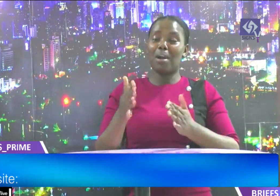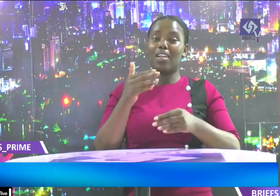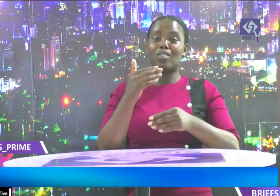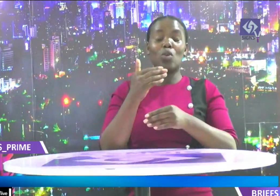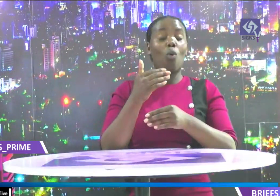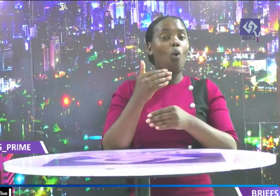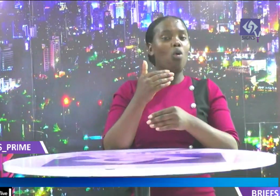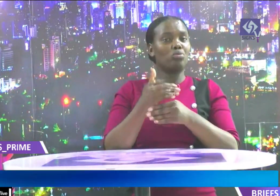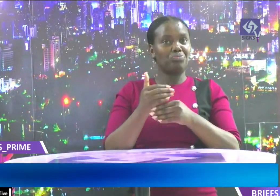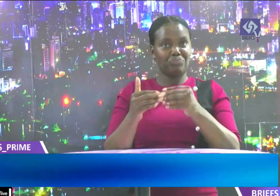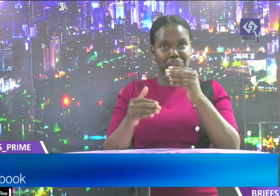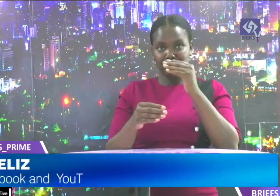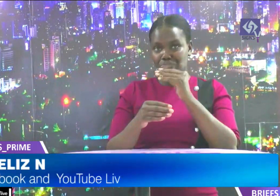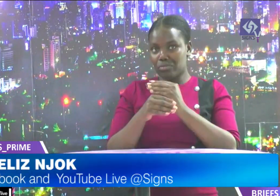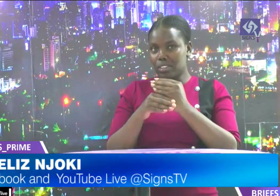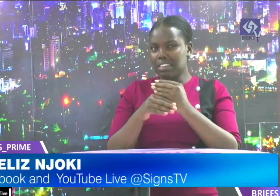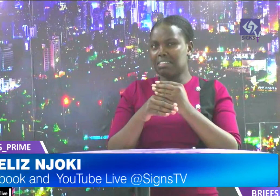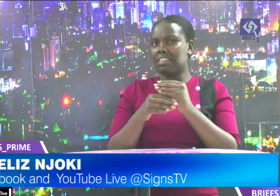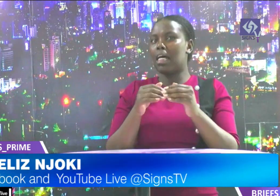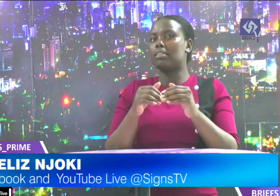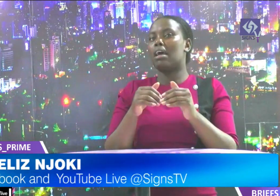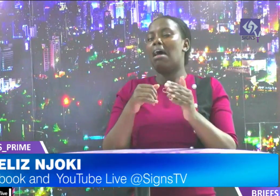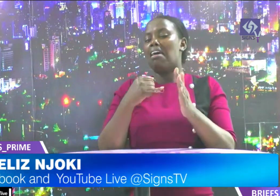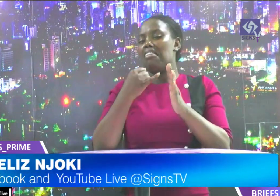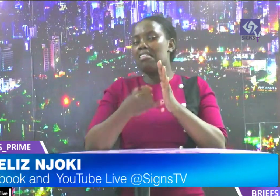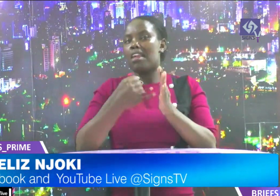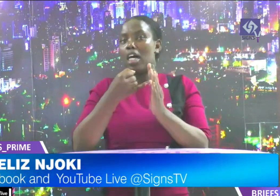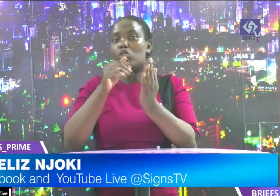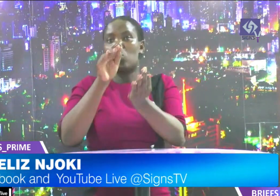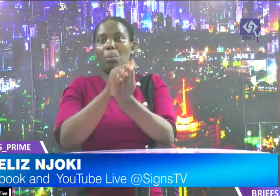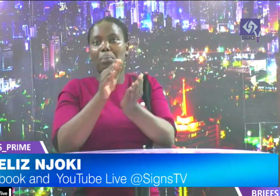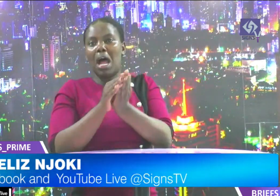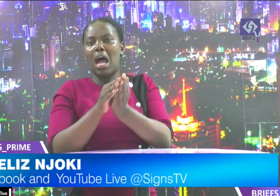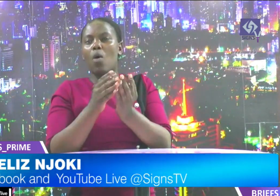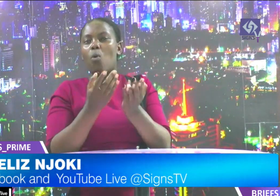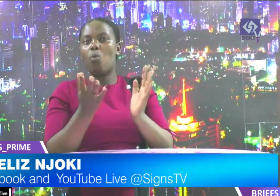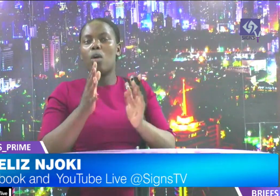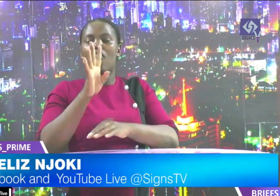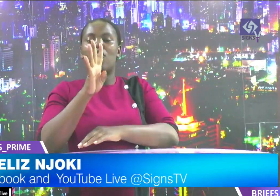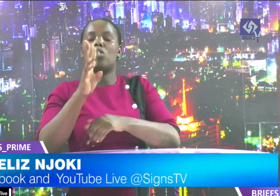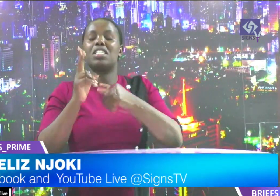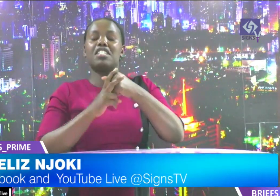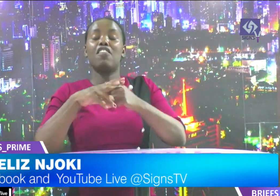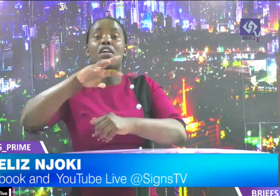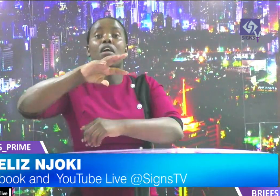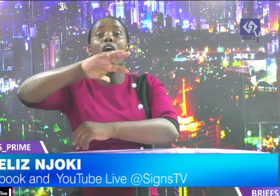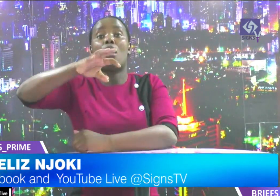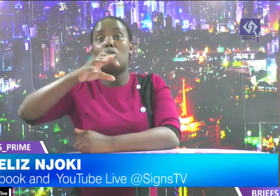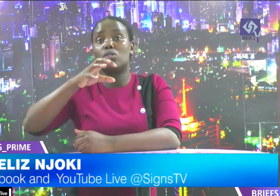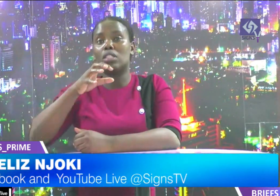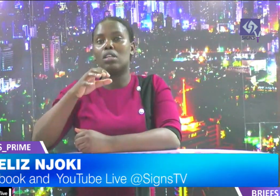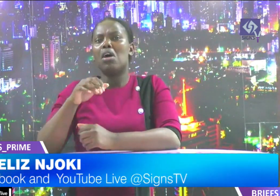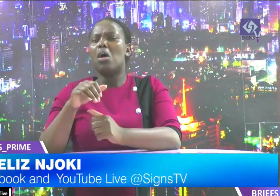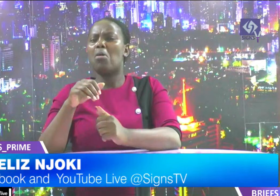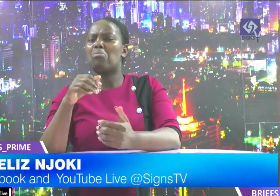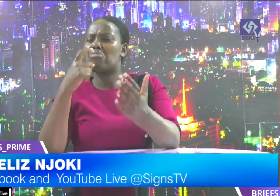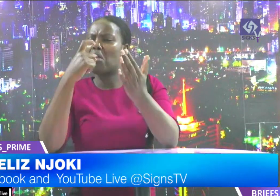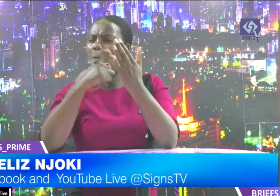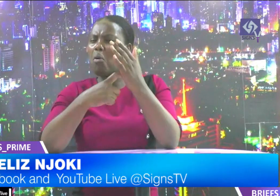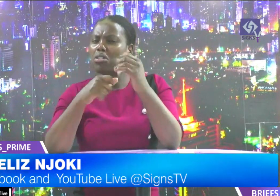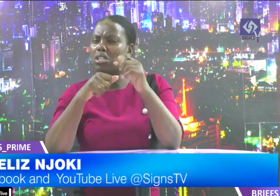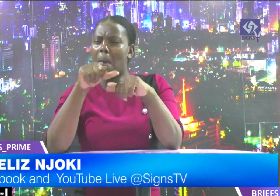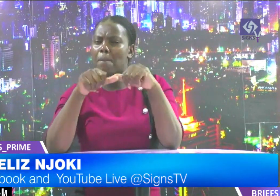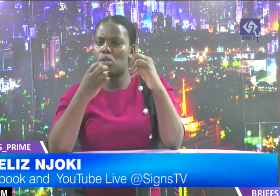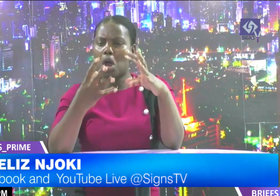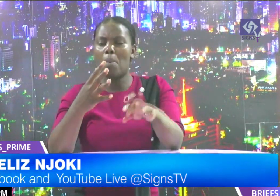To our final news update, we have plans to construct aggregation and industrial parks across all